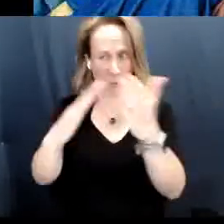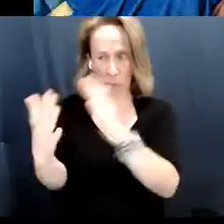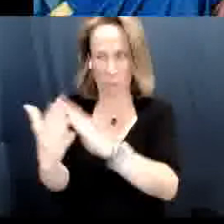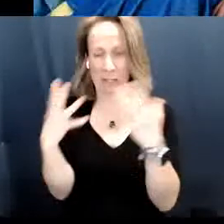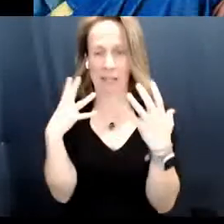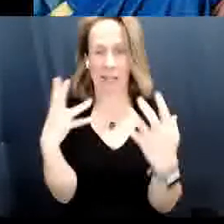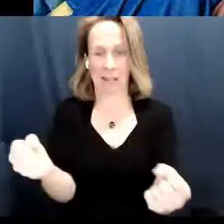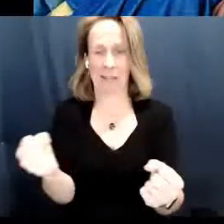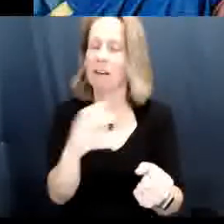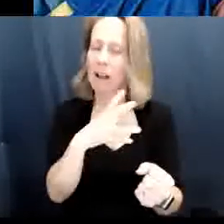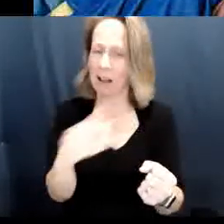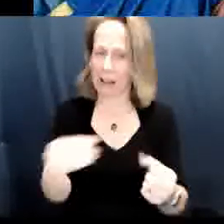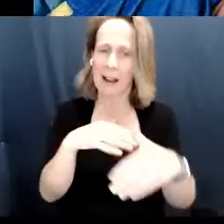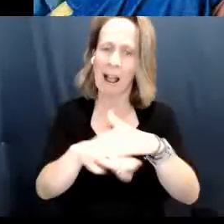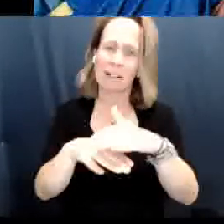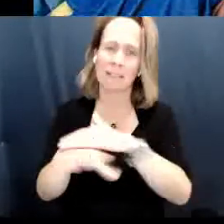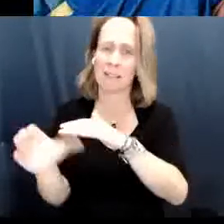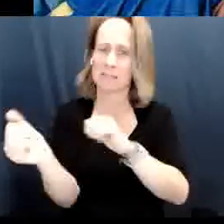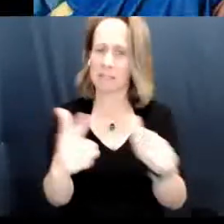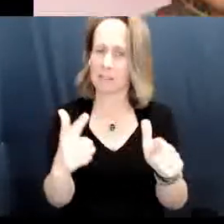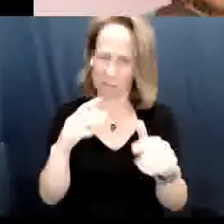services.